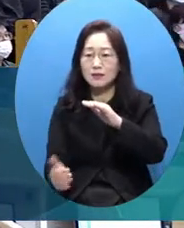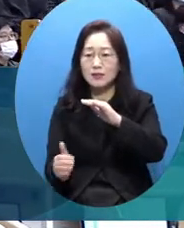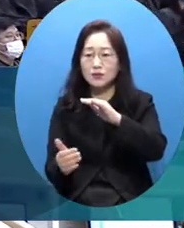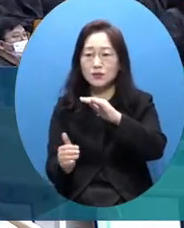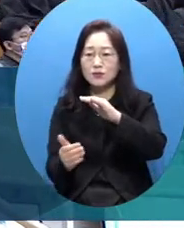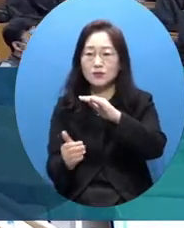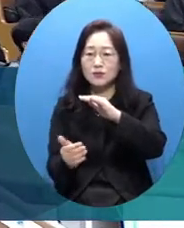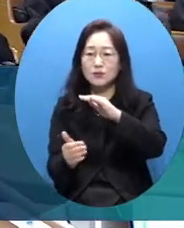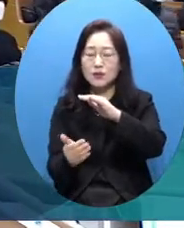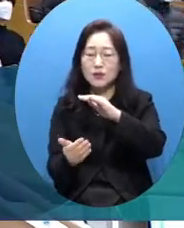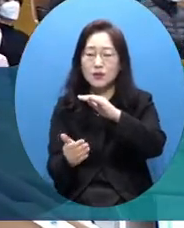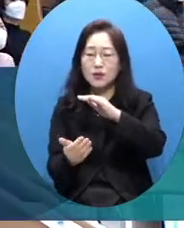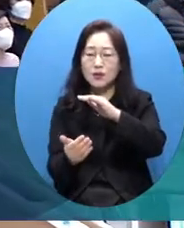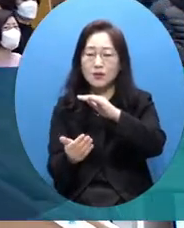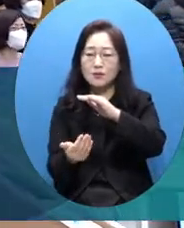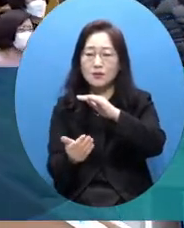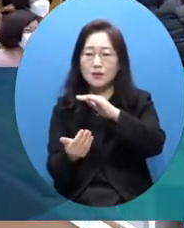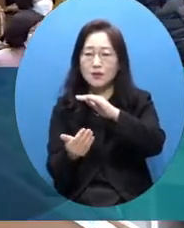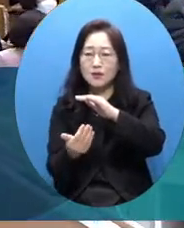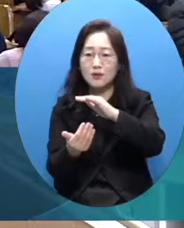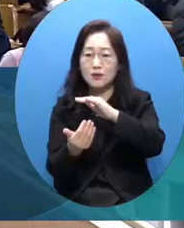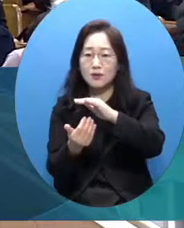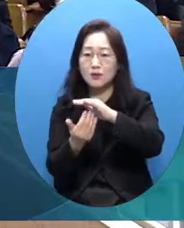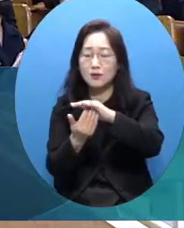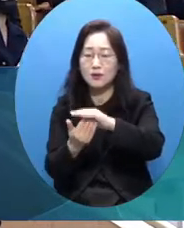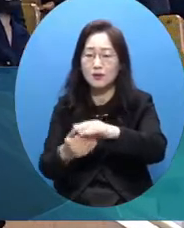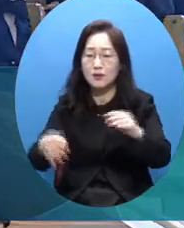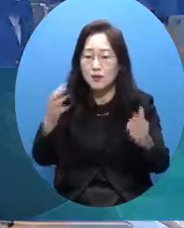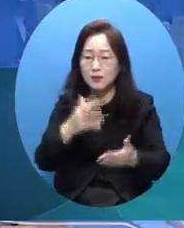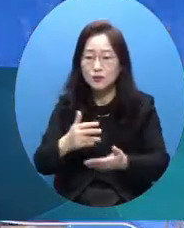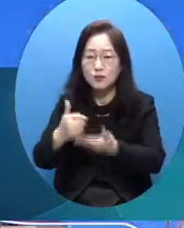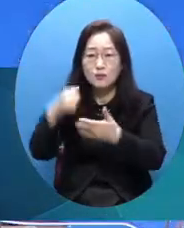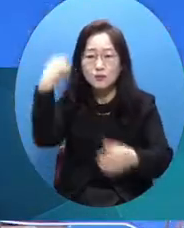and I know that my dream will come true